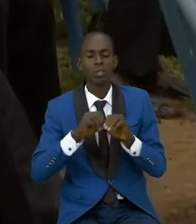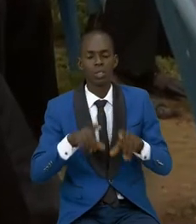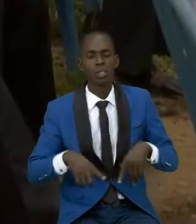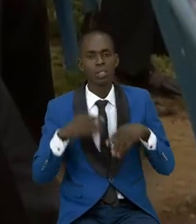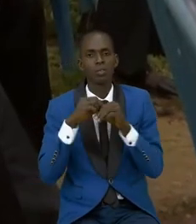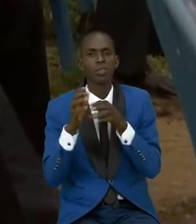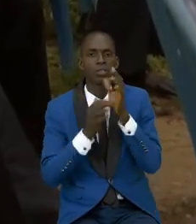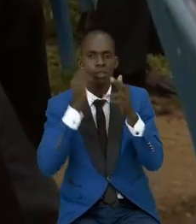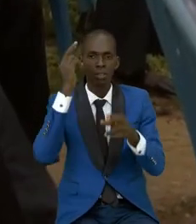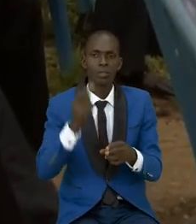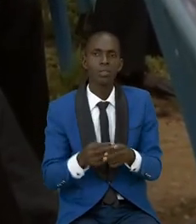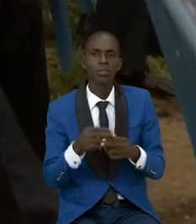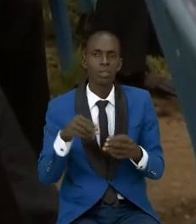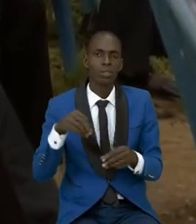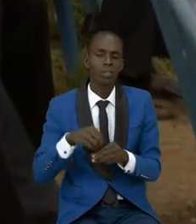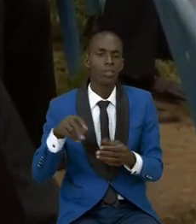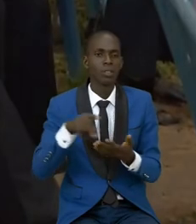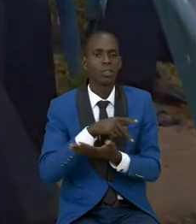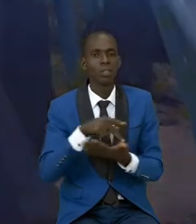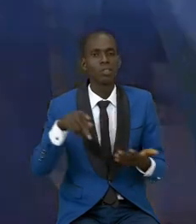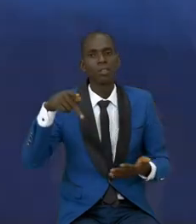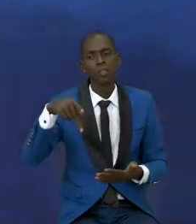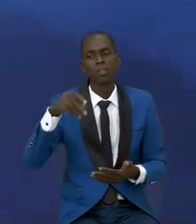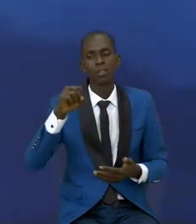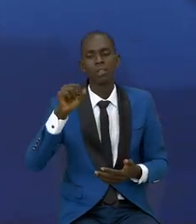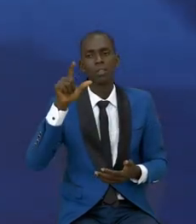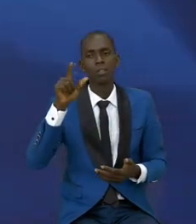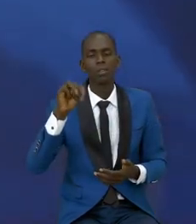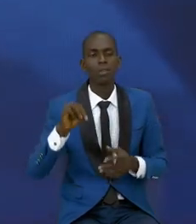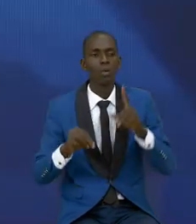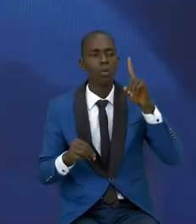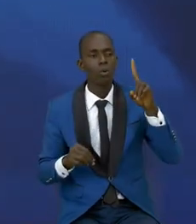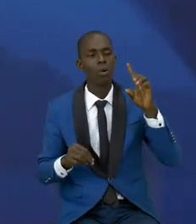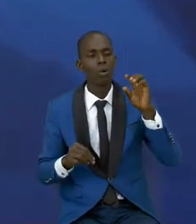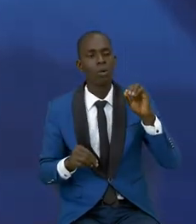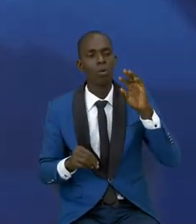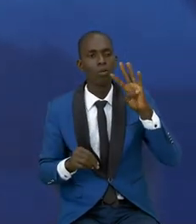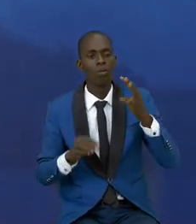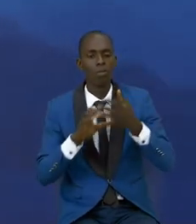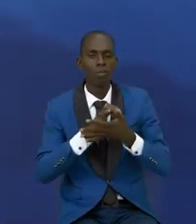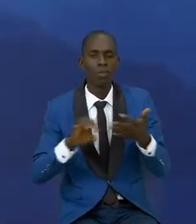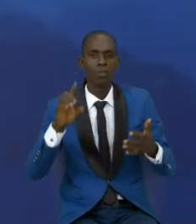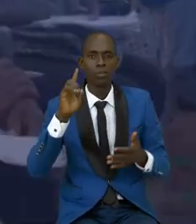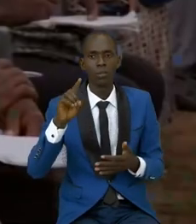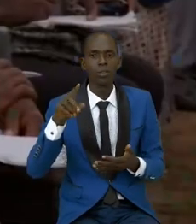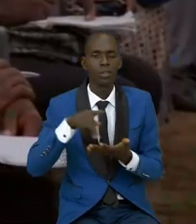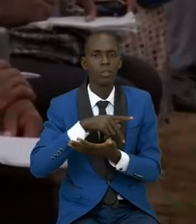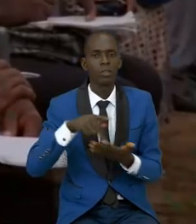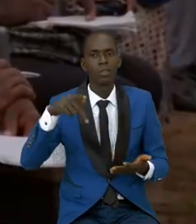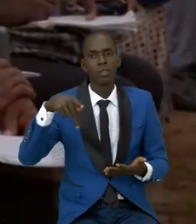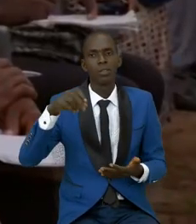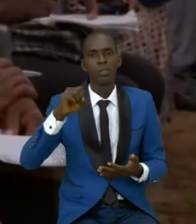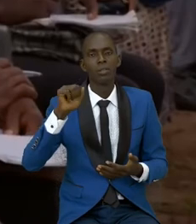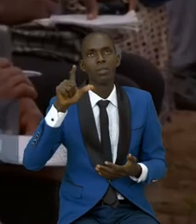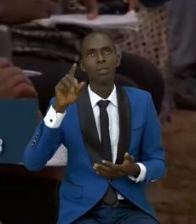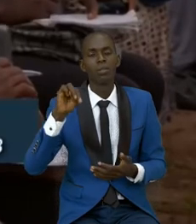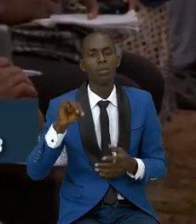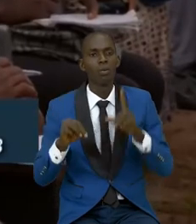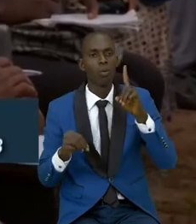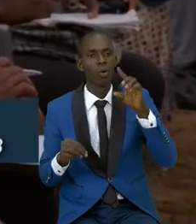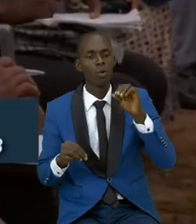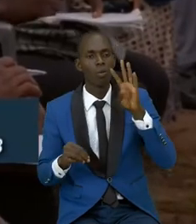name. Psalm 104, verse 1. Psalm 104. We're looking